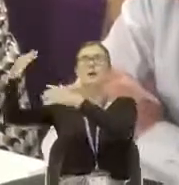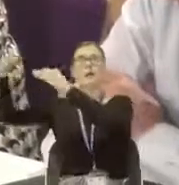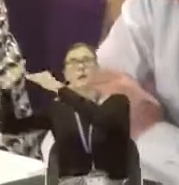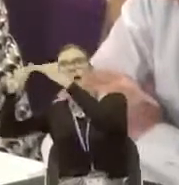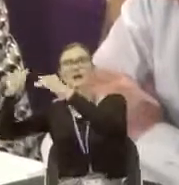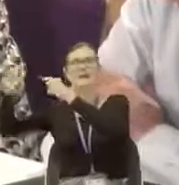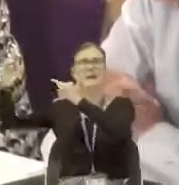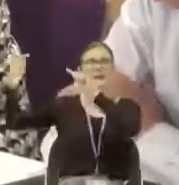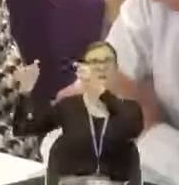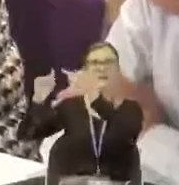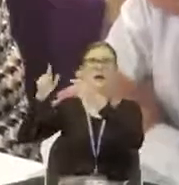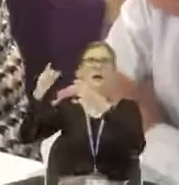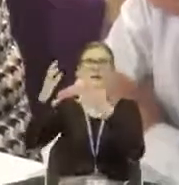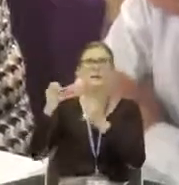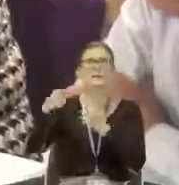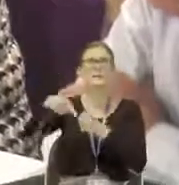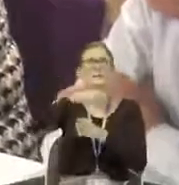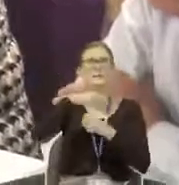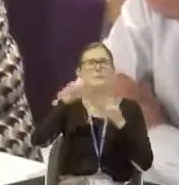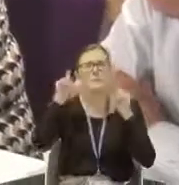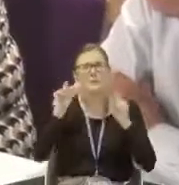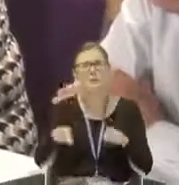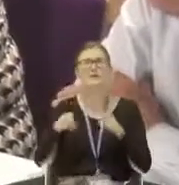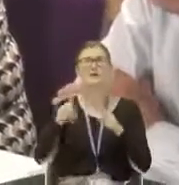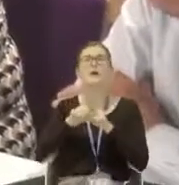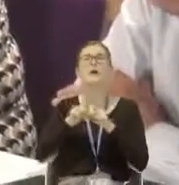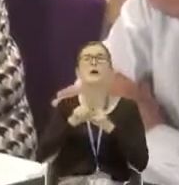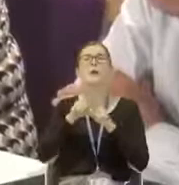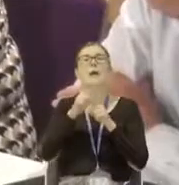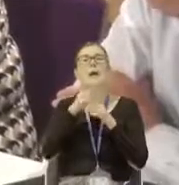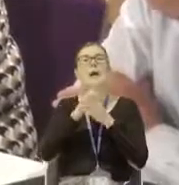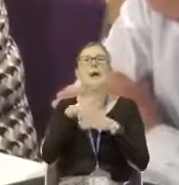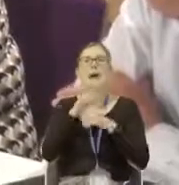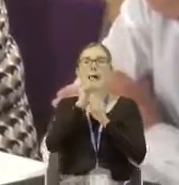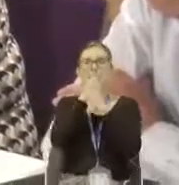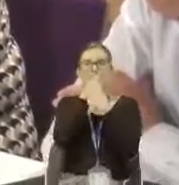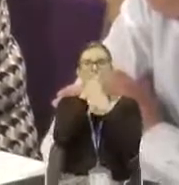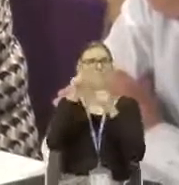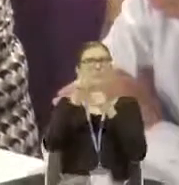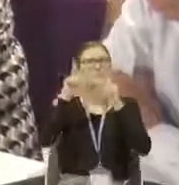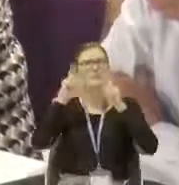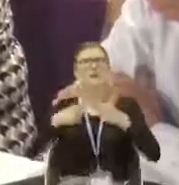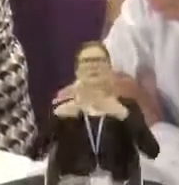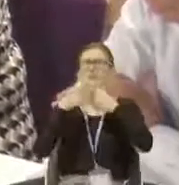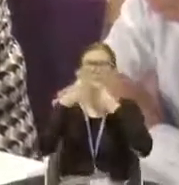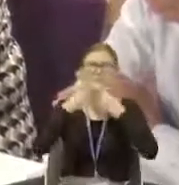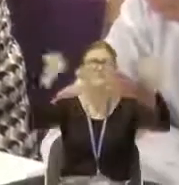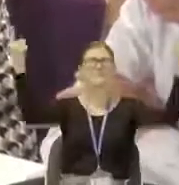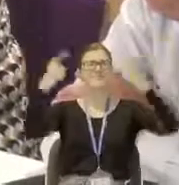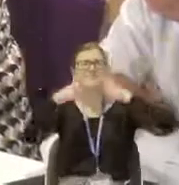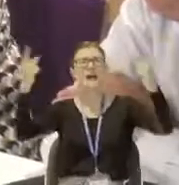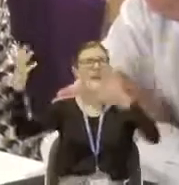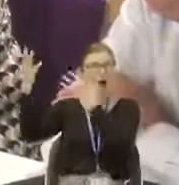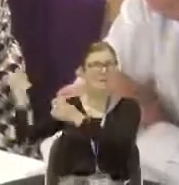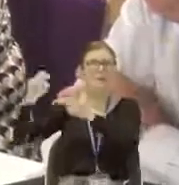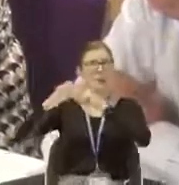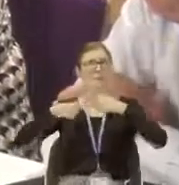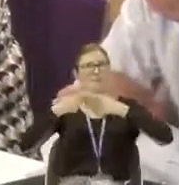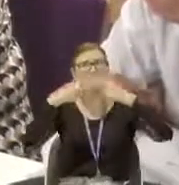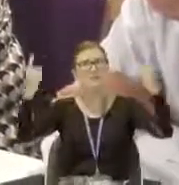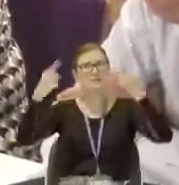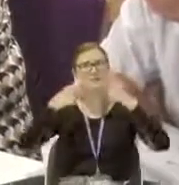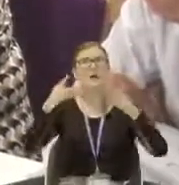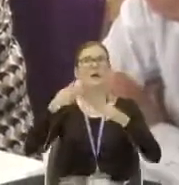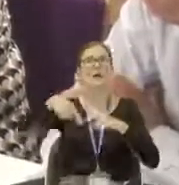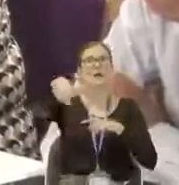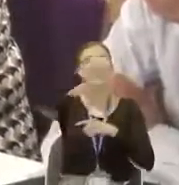the decision-making tables to raise the voice of the people. Through multilateral cooperation, we